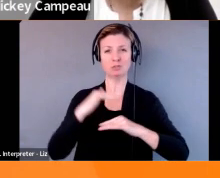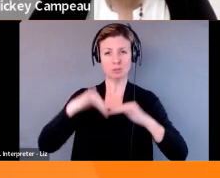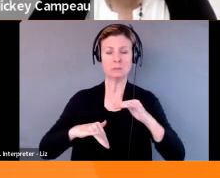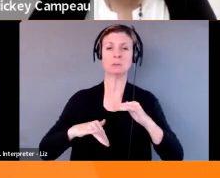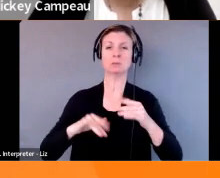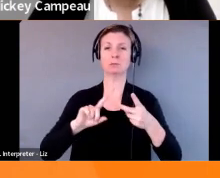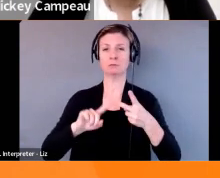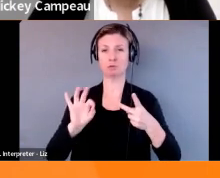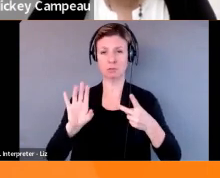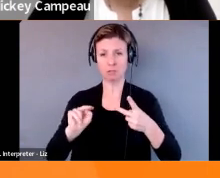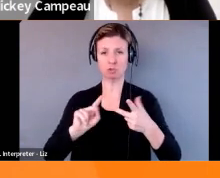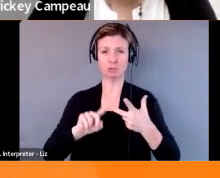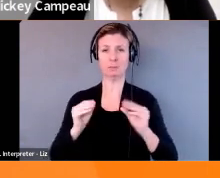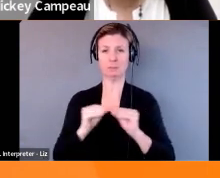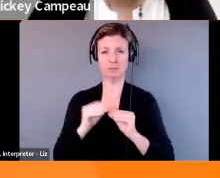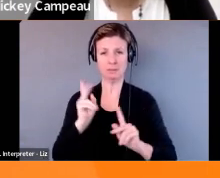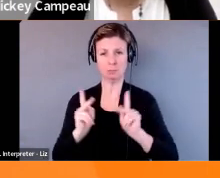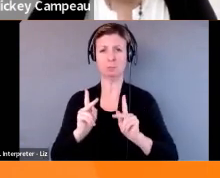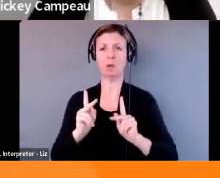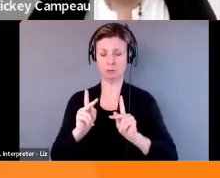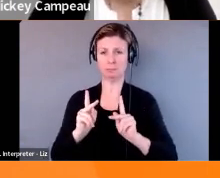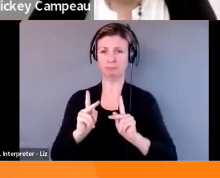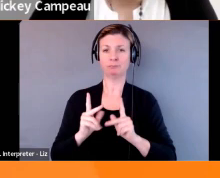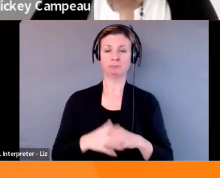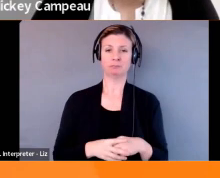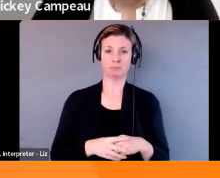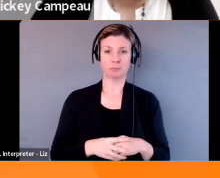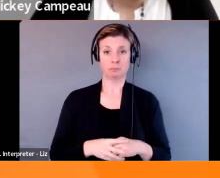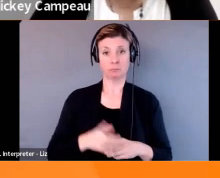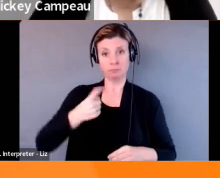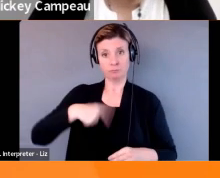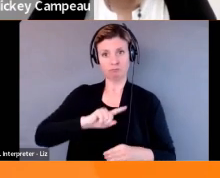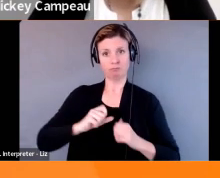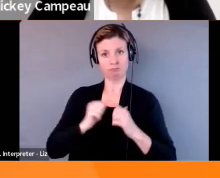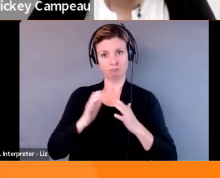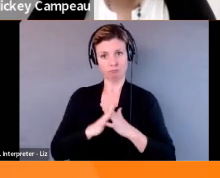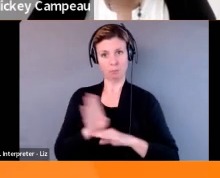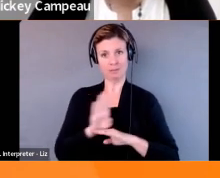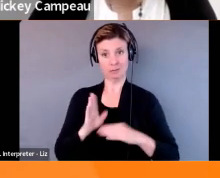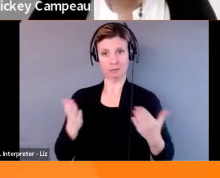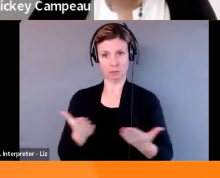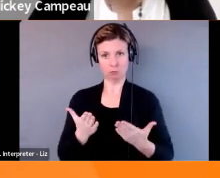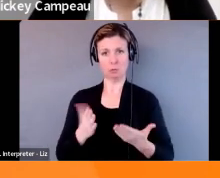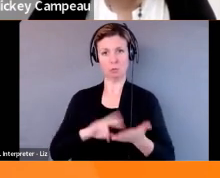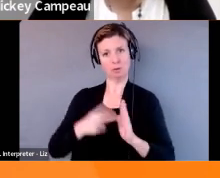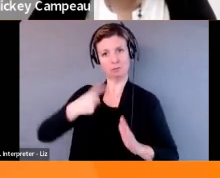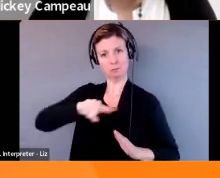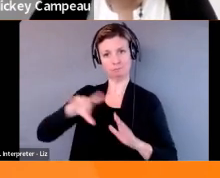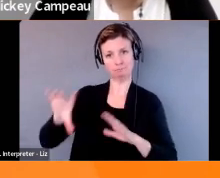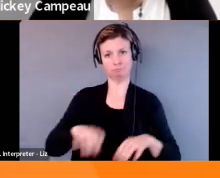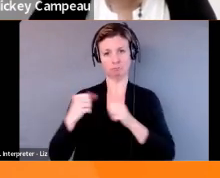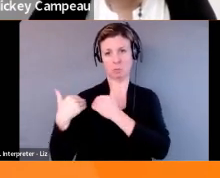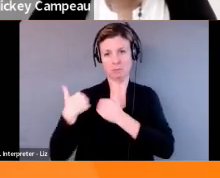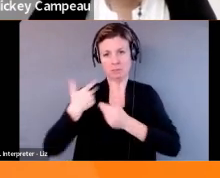and Métis peoples today. As a business located in this city, we have a responsibility for the stewardship of this land on which we live and work.